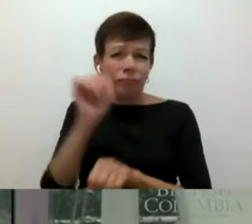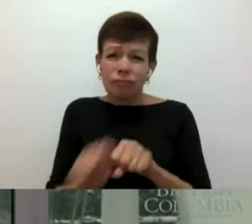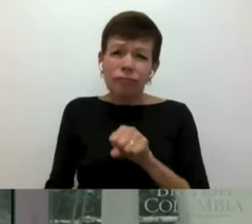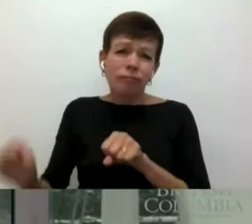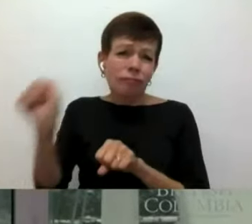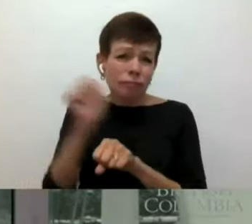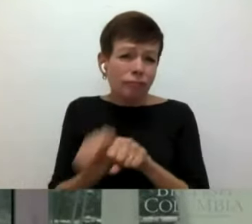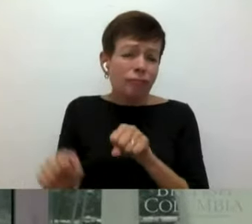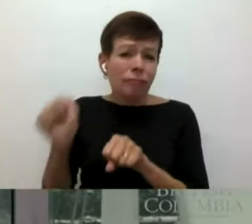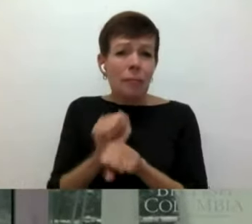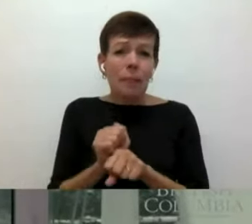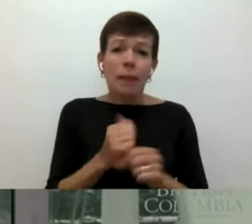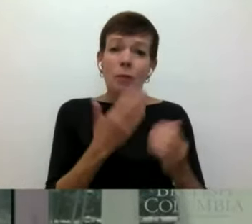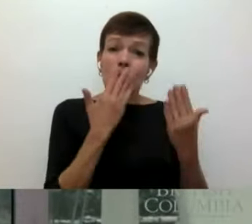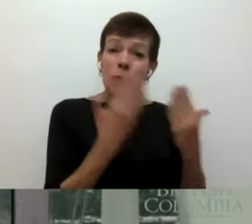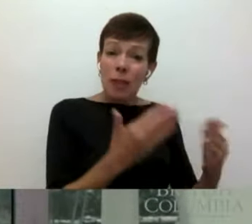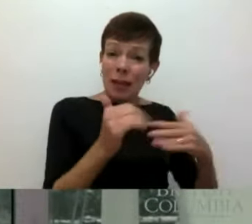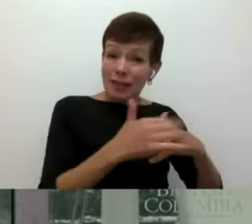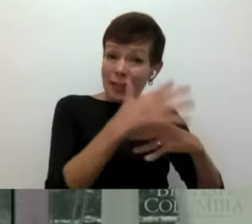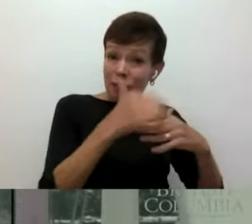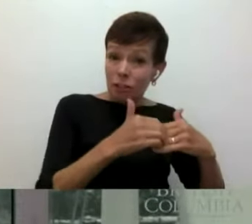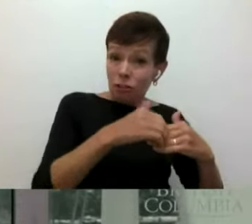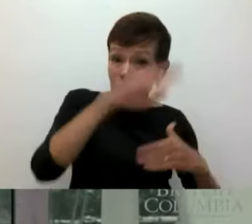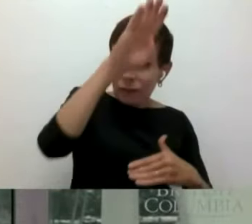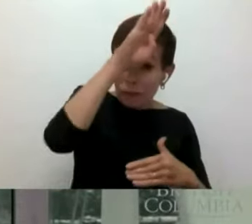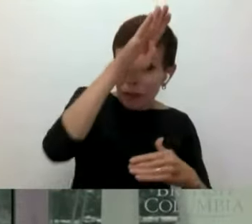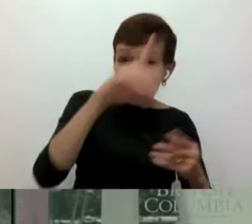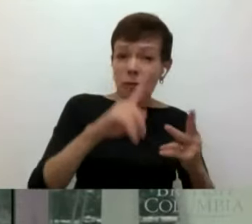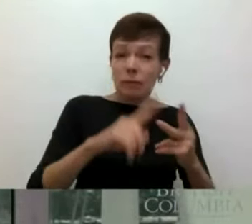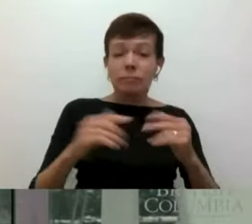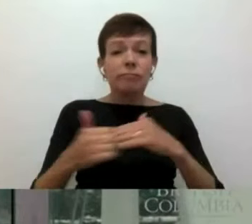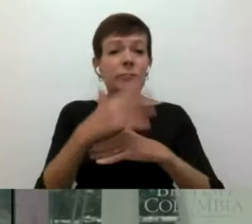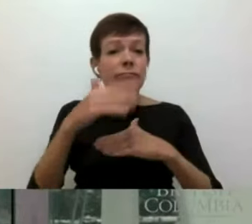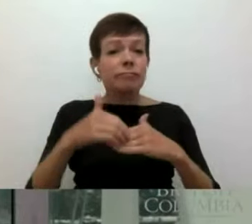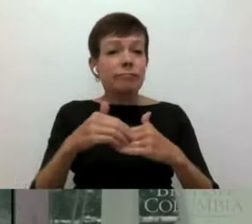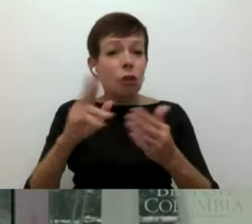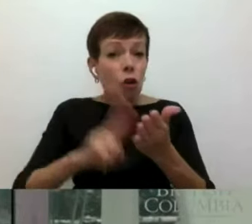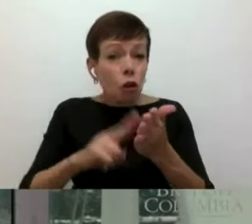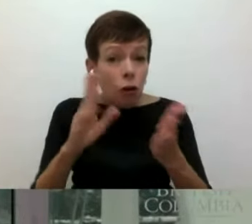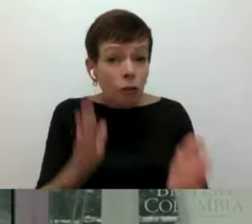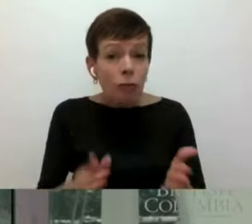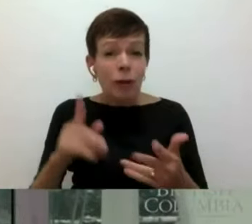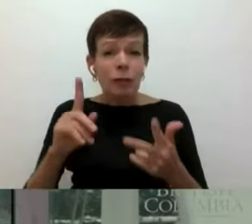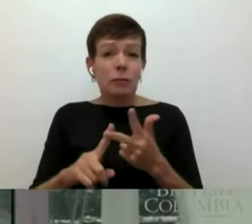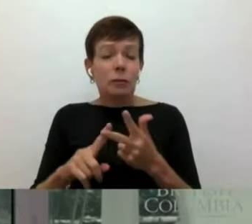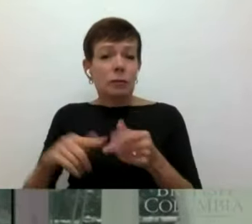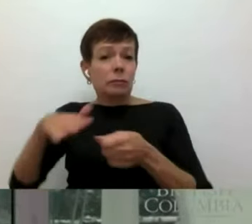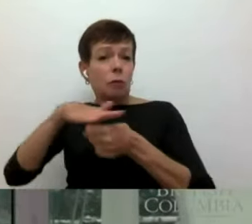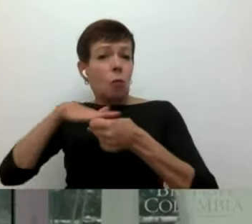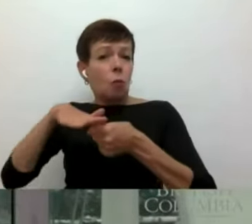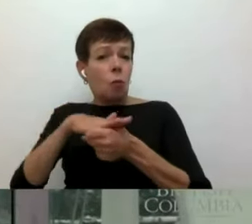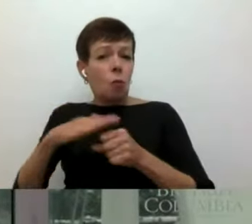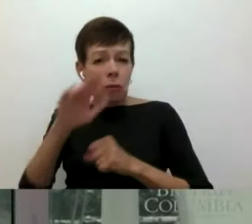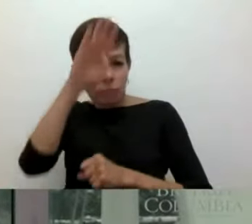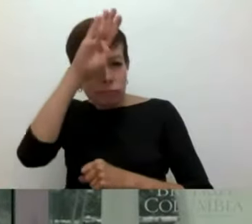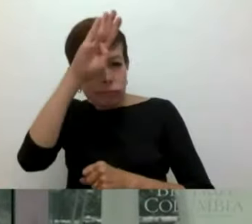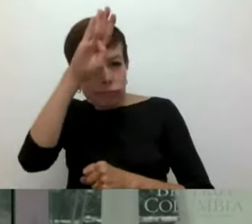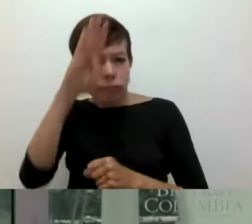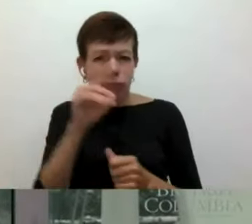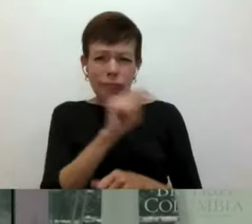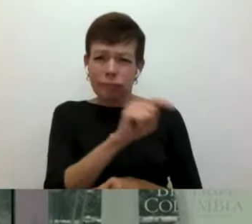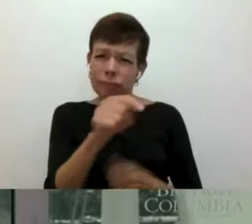work the same hours and every bit as hard, along with Indigenous firefighters, contractors, and